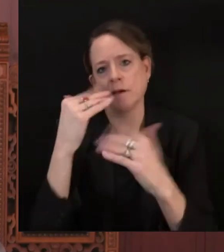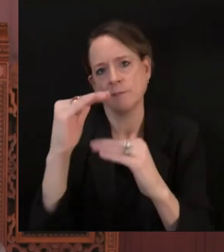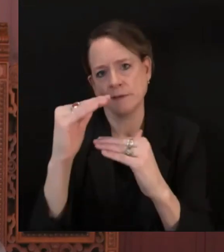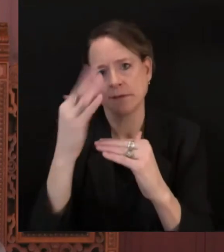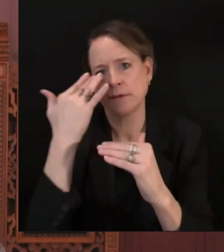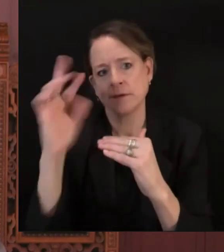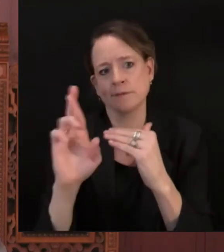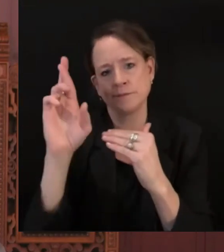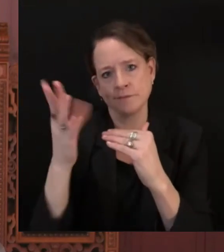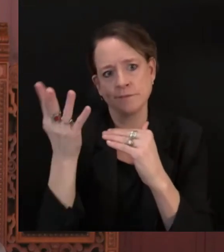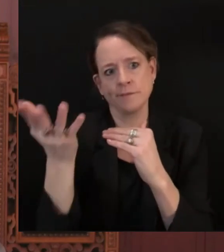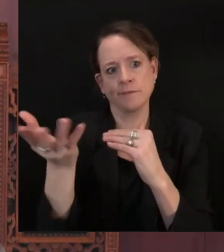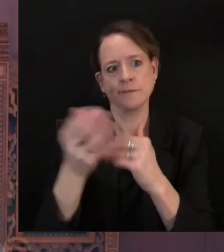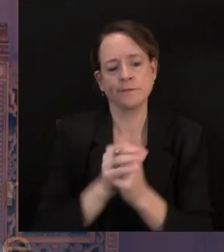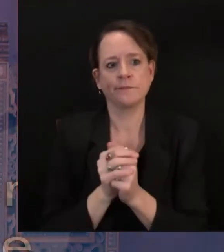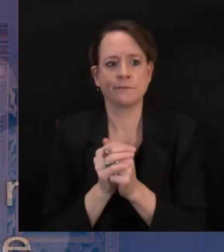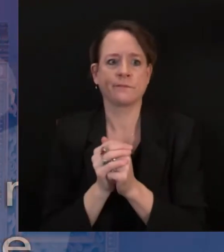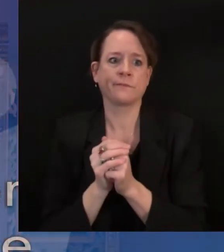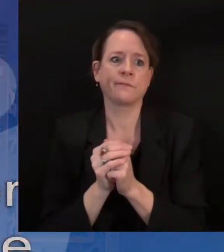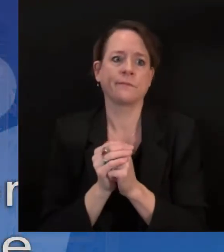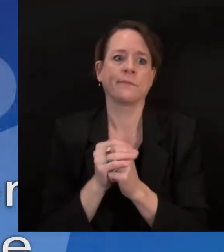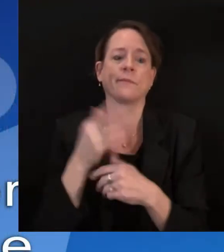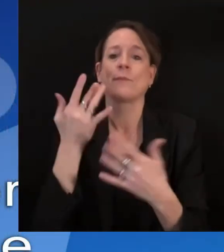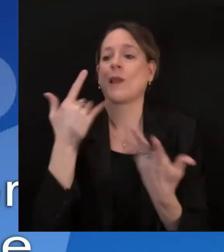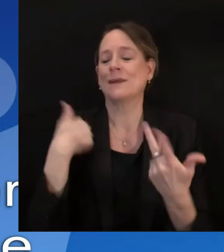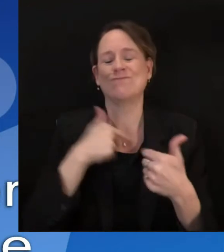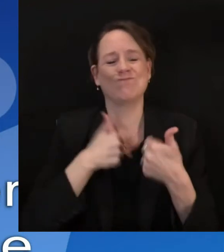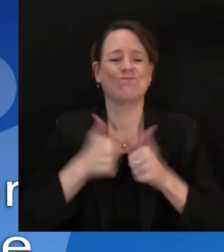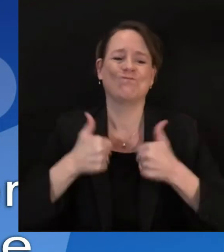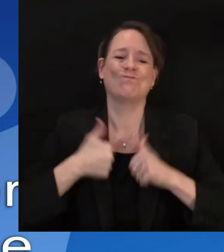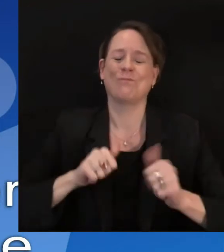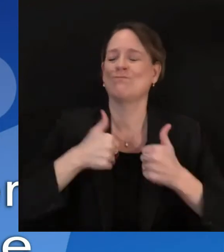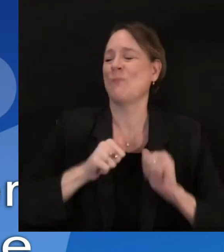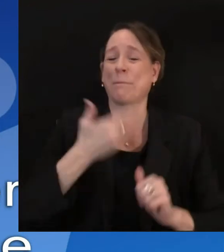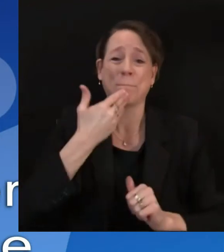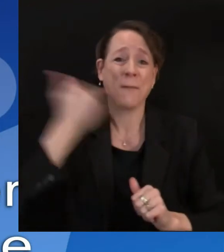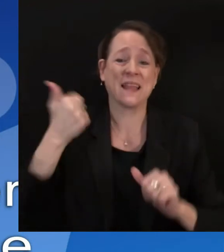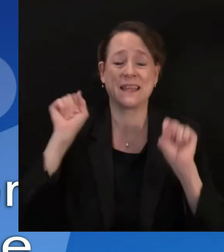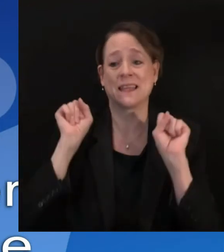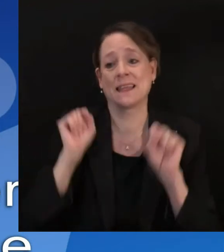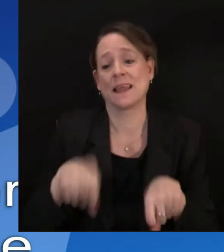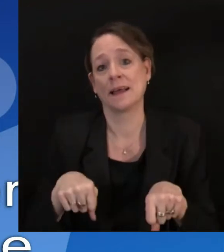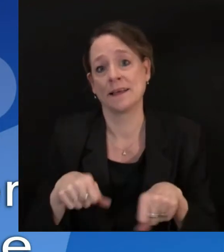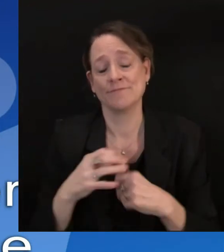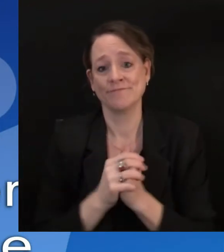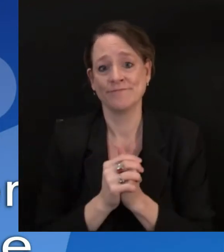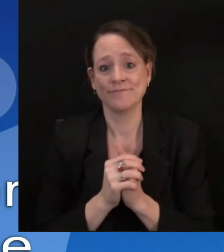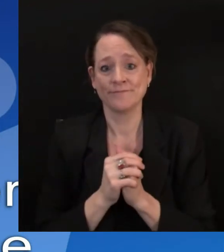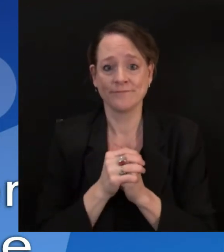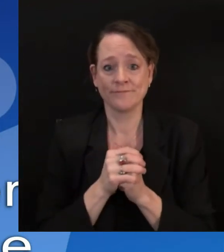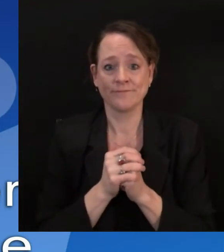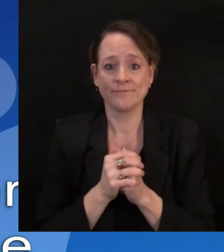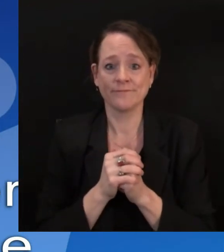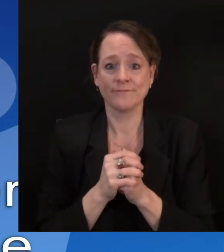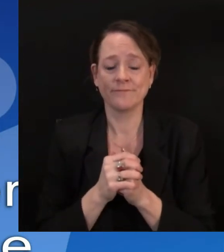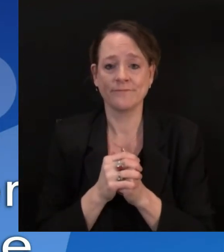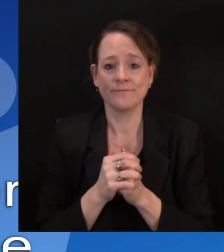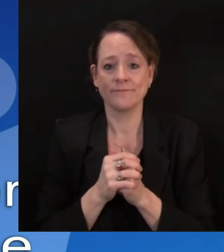the tools that we have. Thanks, Jonathan. Now to Amy Reed from News 3 Now in Madison.